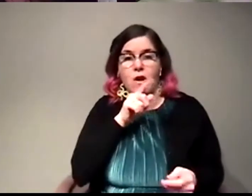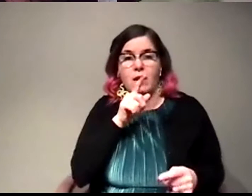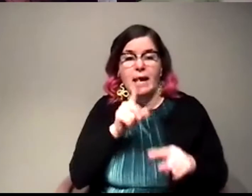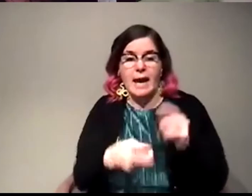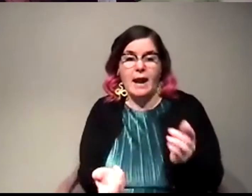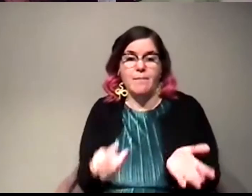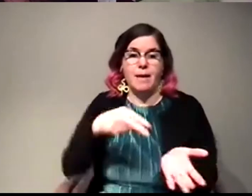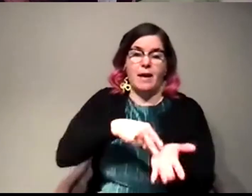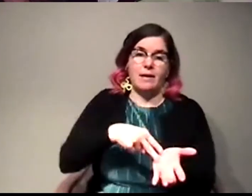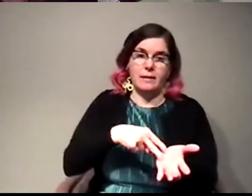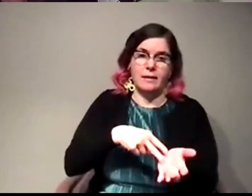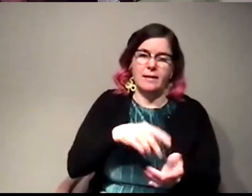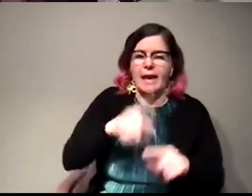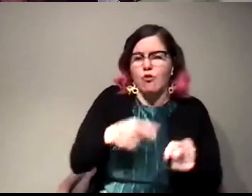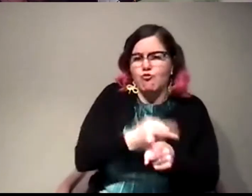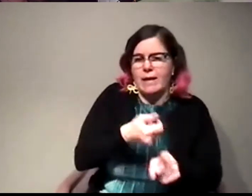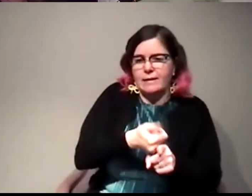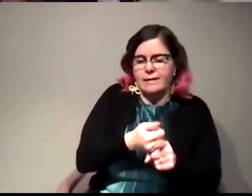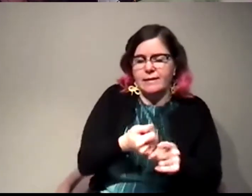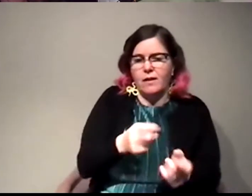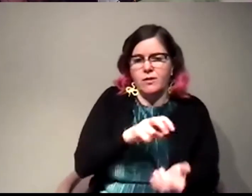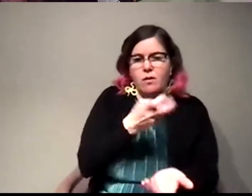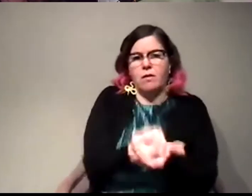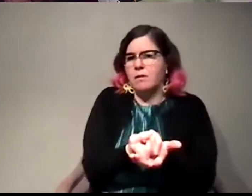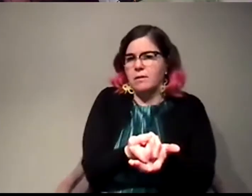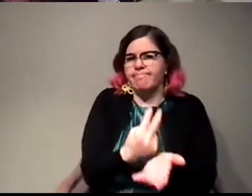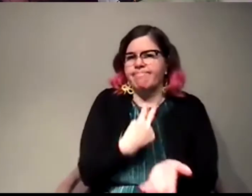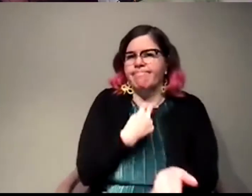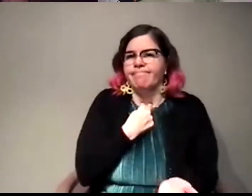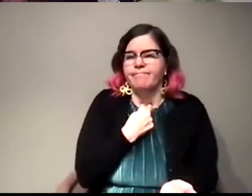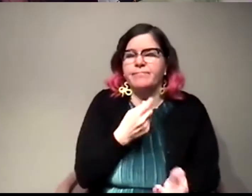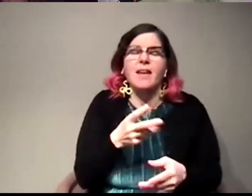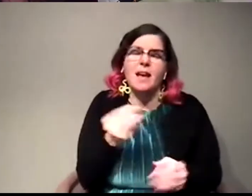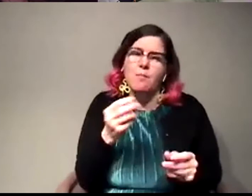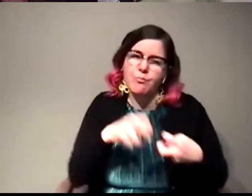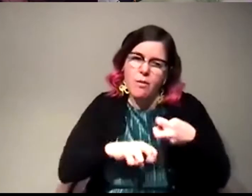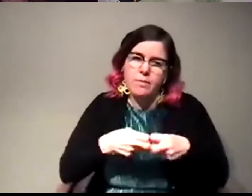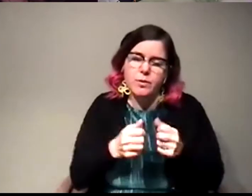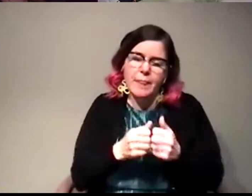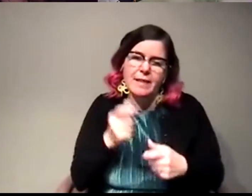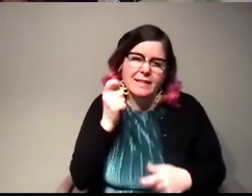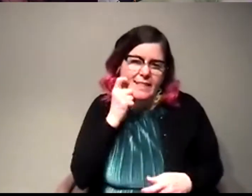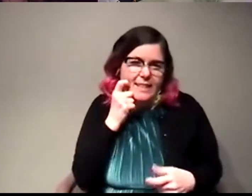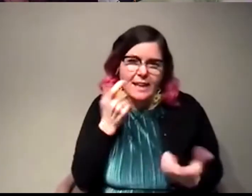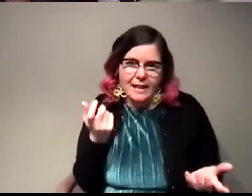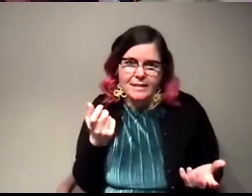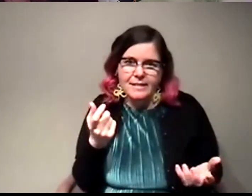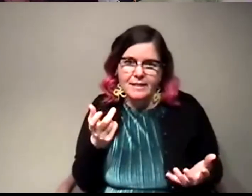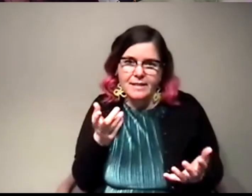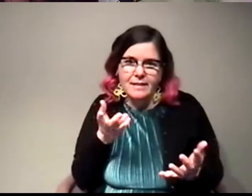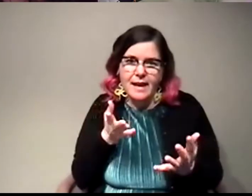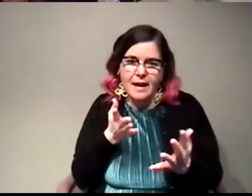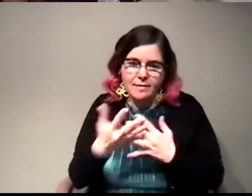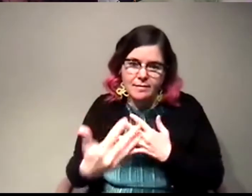over. Huh. And it can cause a lot of issues with their skin, which is a huge problem because amphibians have porous skin that functions